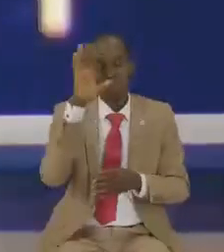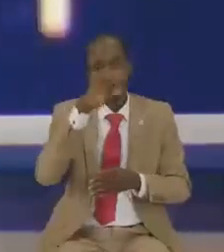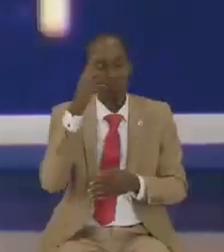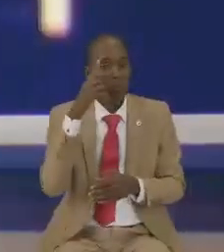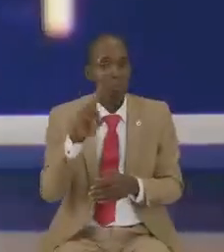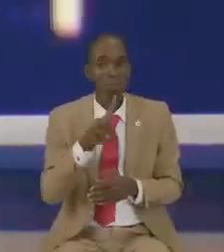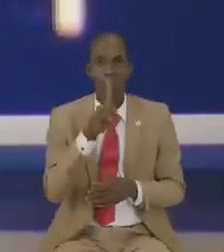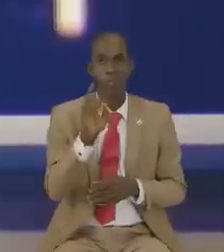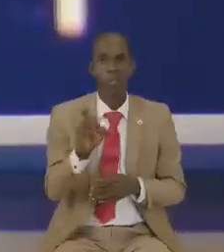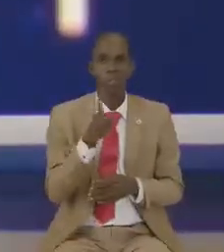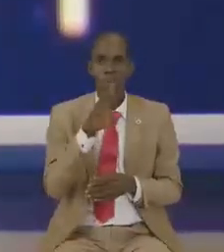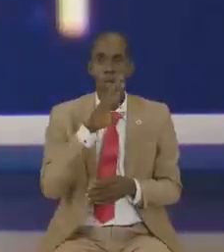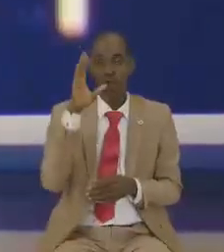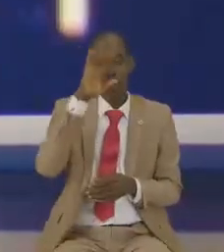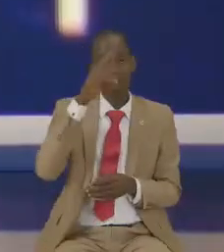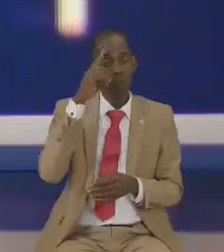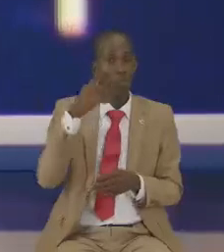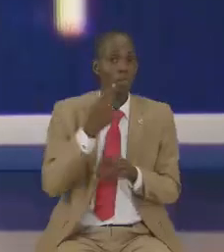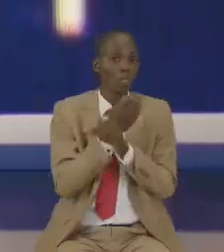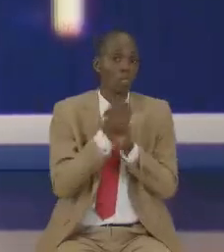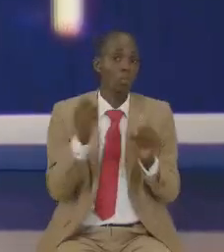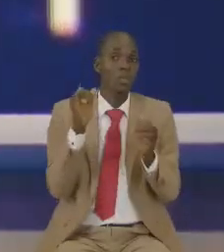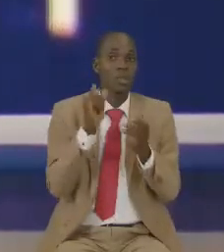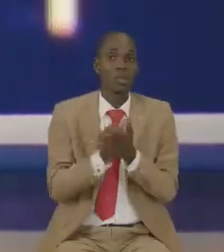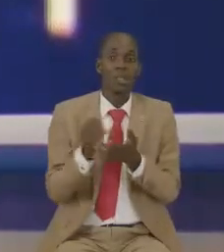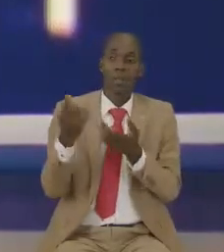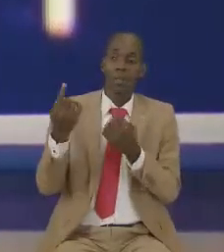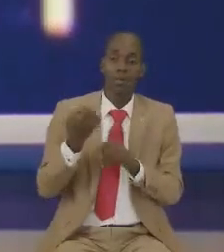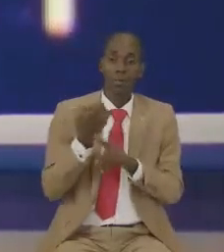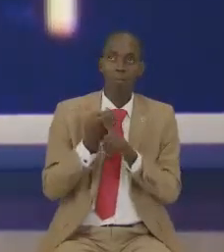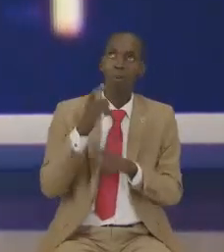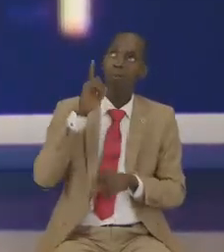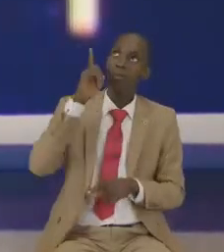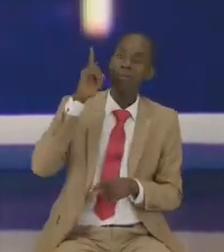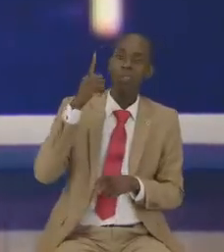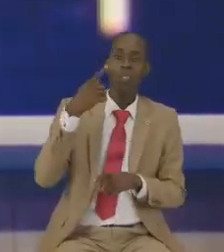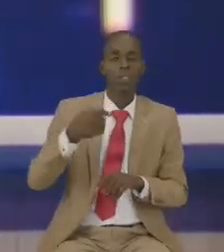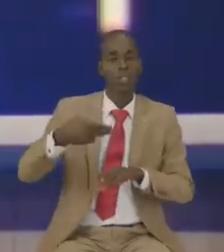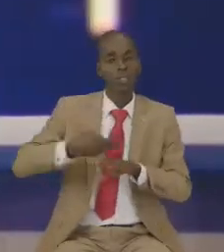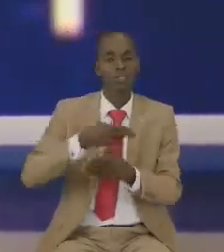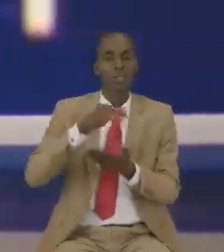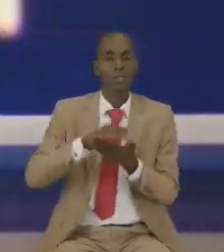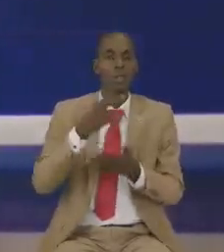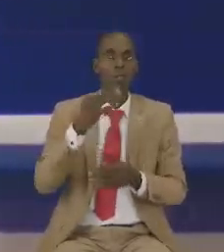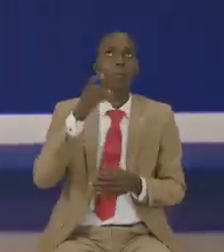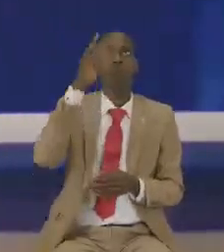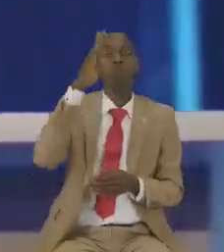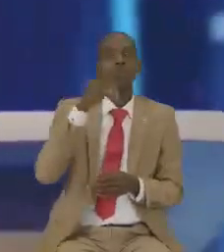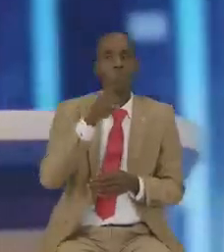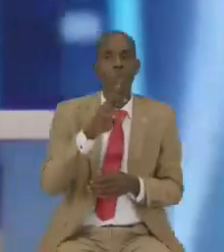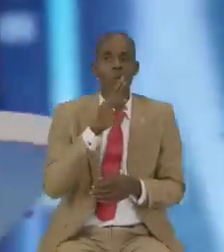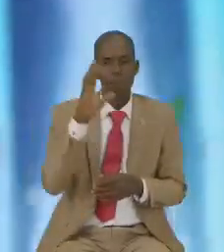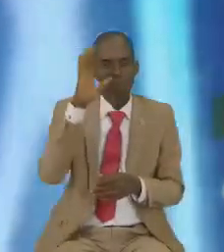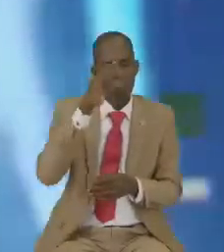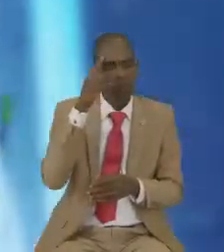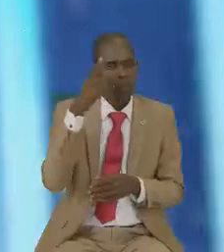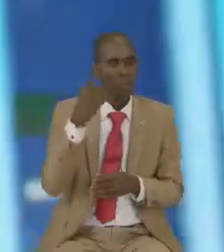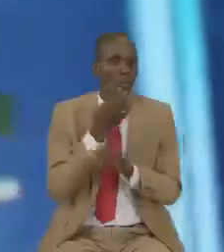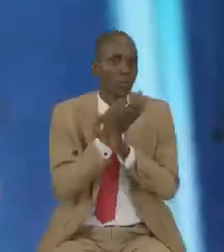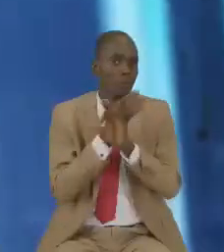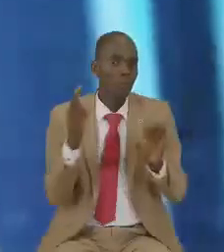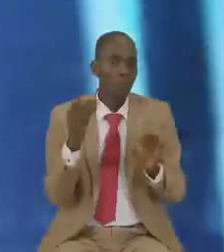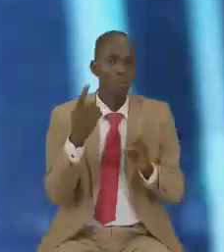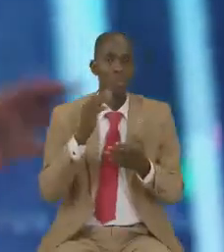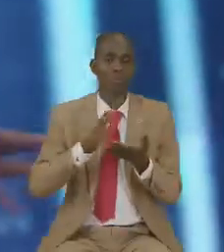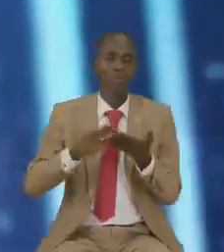for the salvation that comes from him, the Lamb of God. You're looking for the freedom, for the